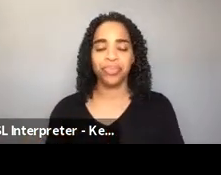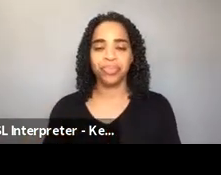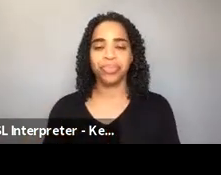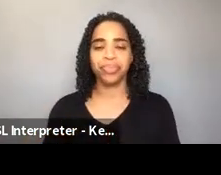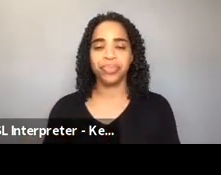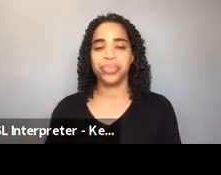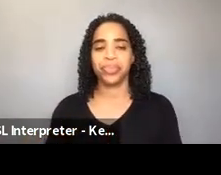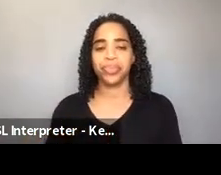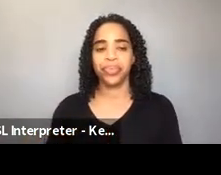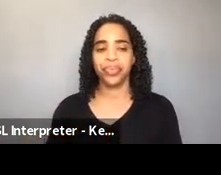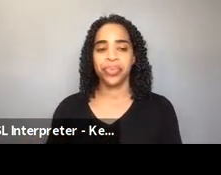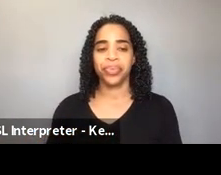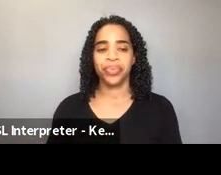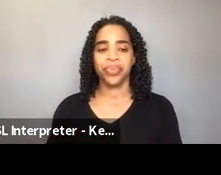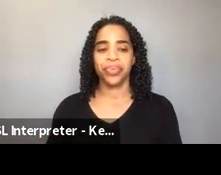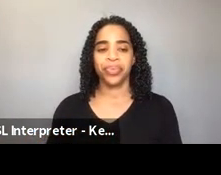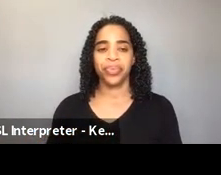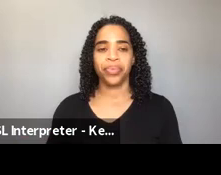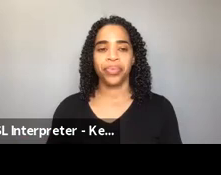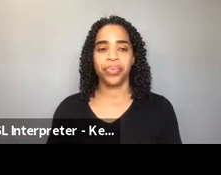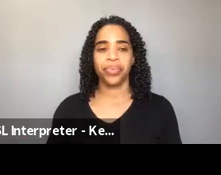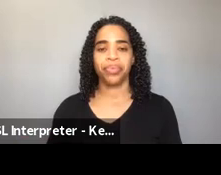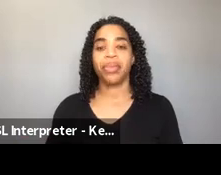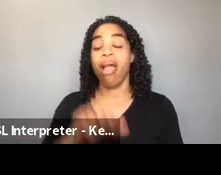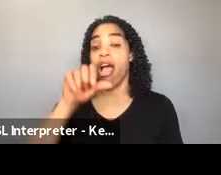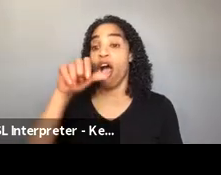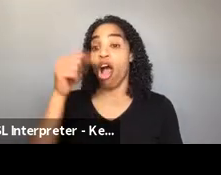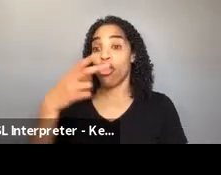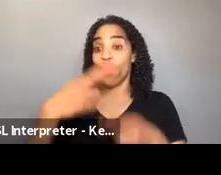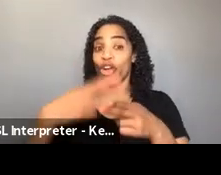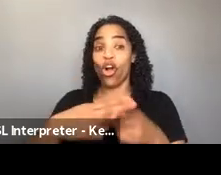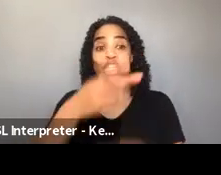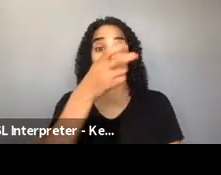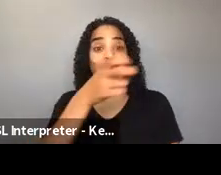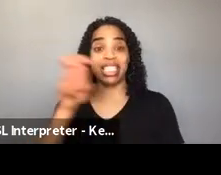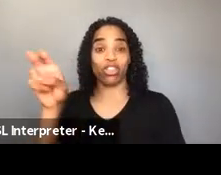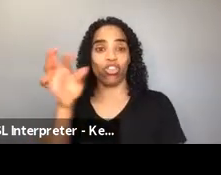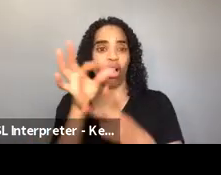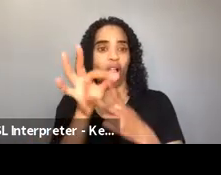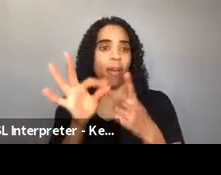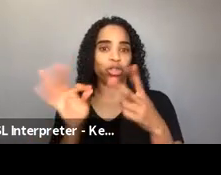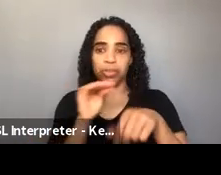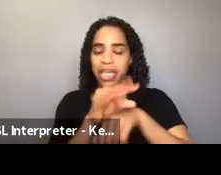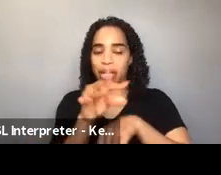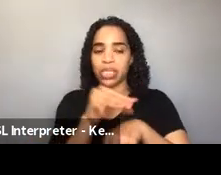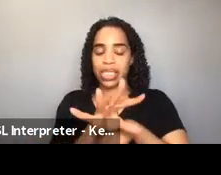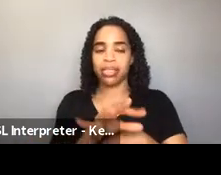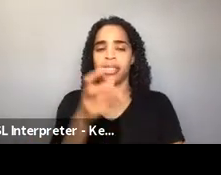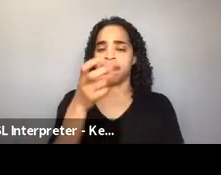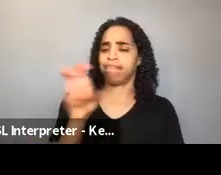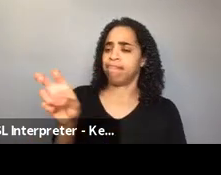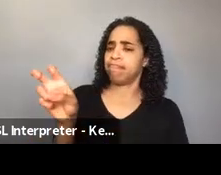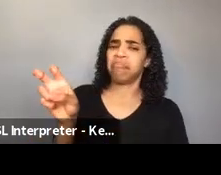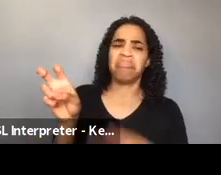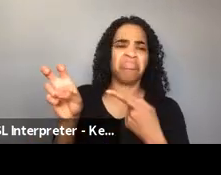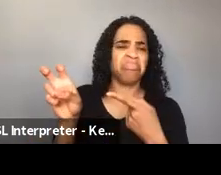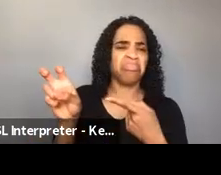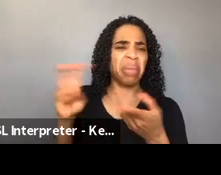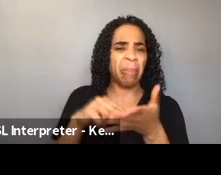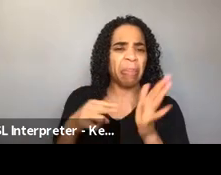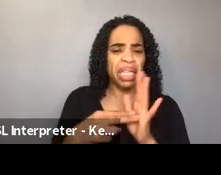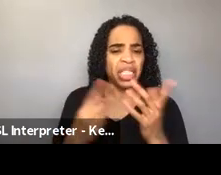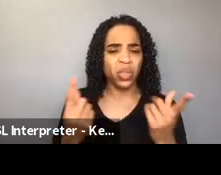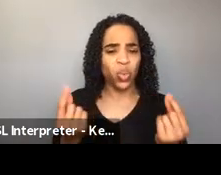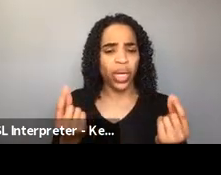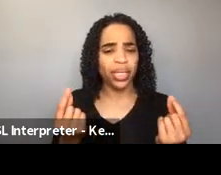One of our newer services is transitional options counseling. Transitional options counseling is